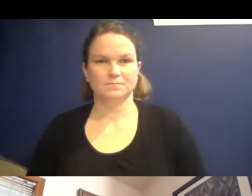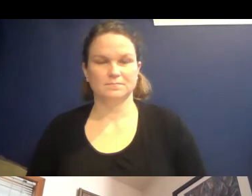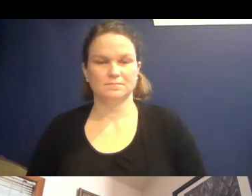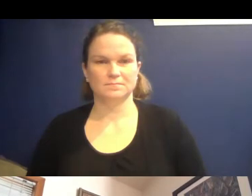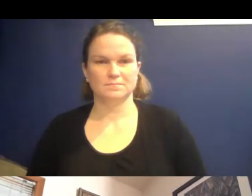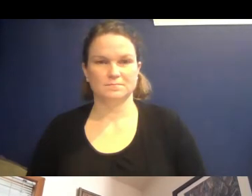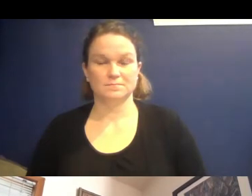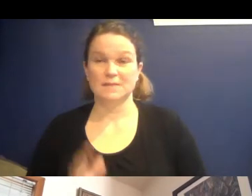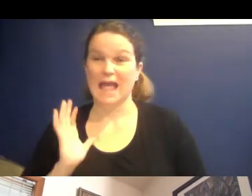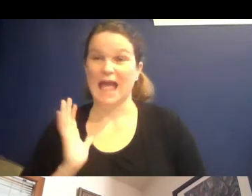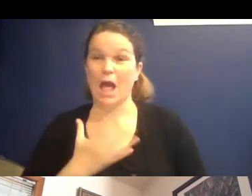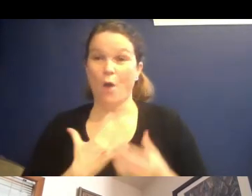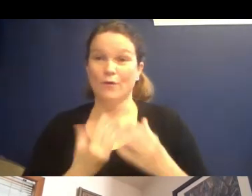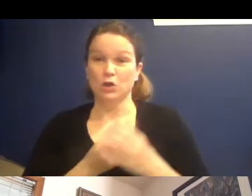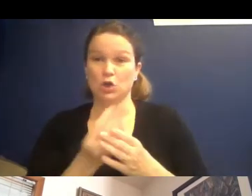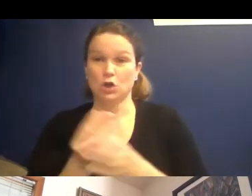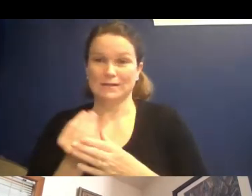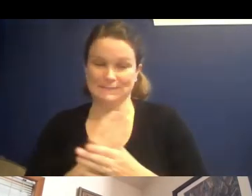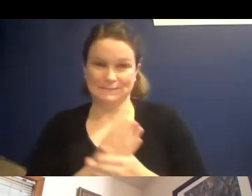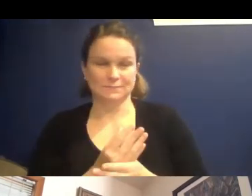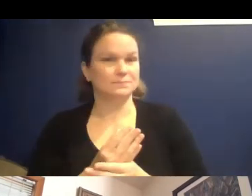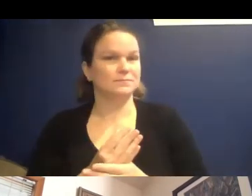In our garden, many other